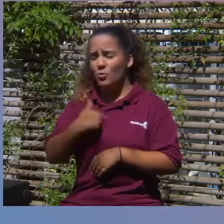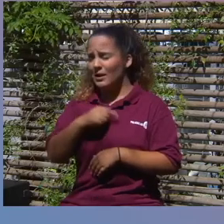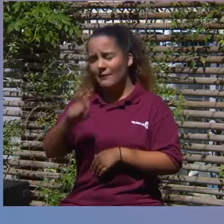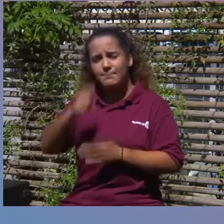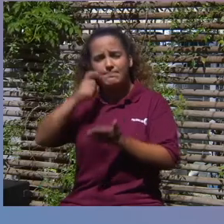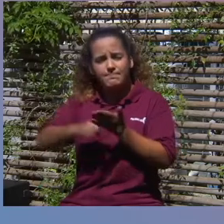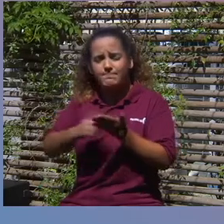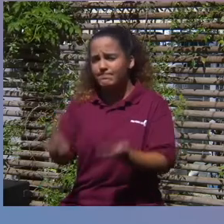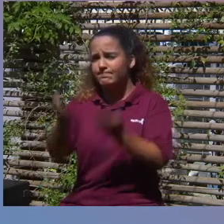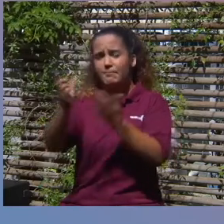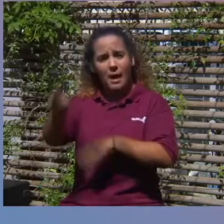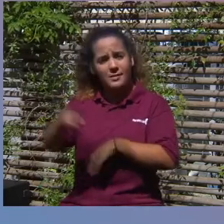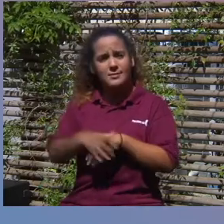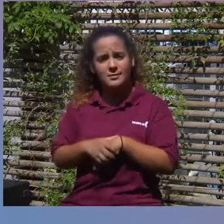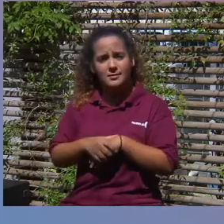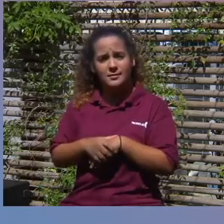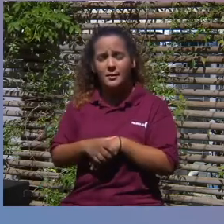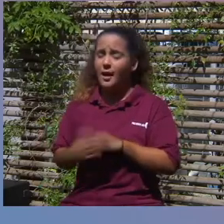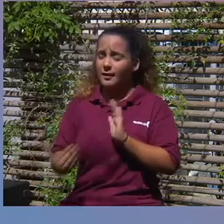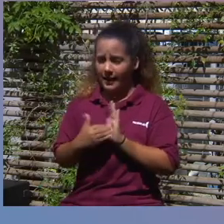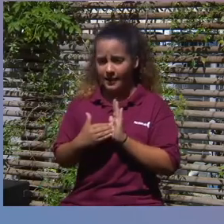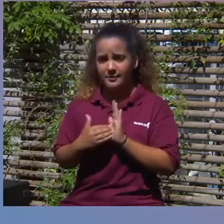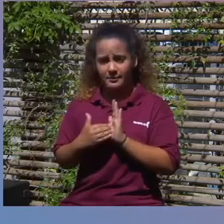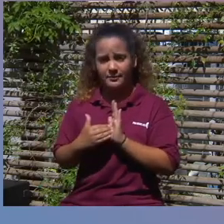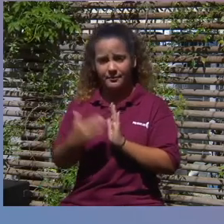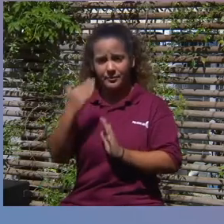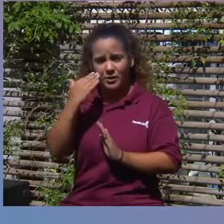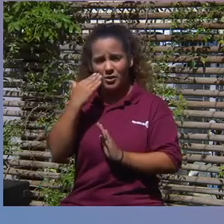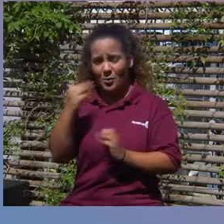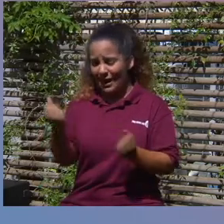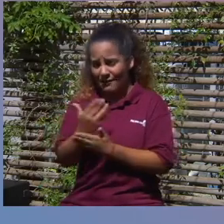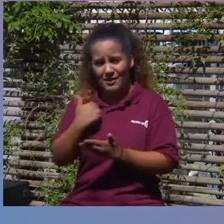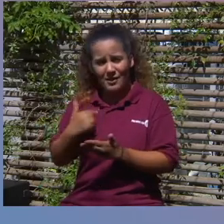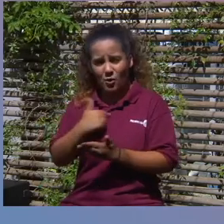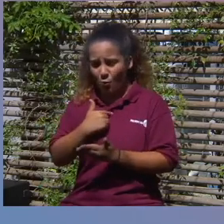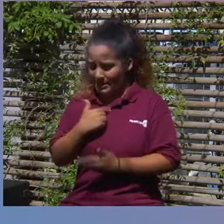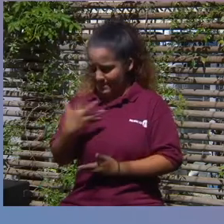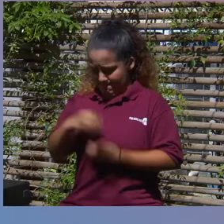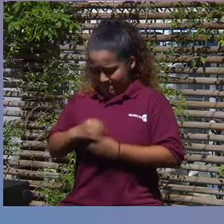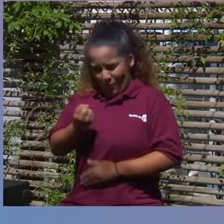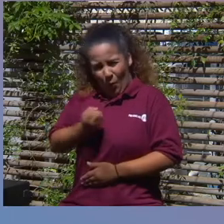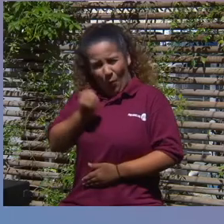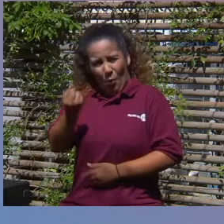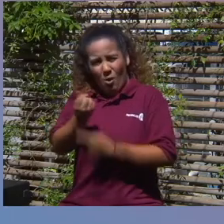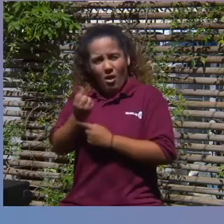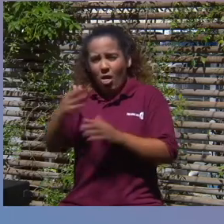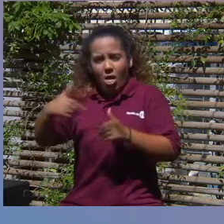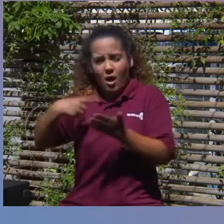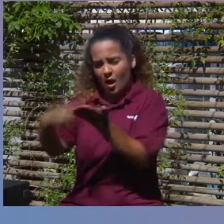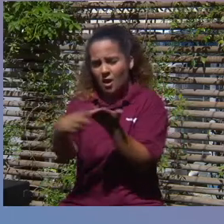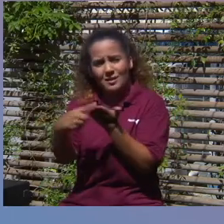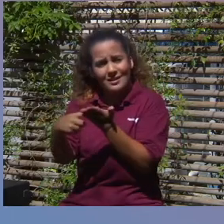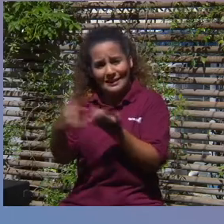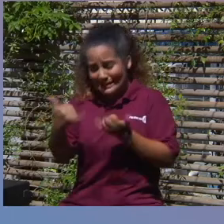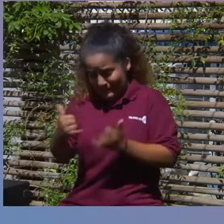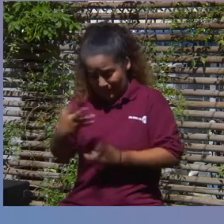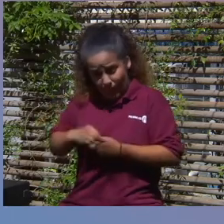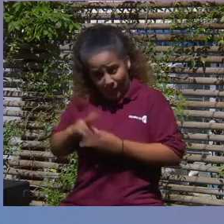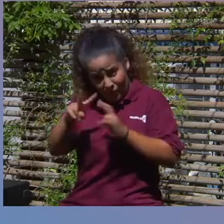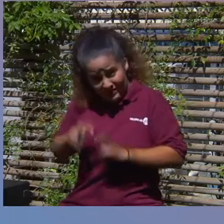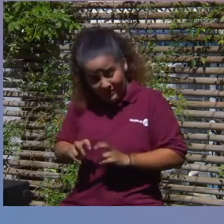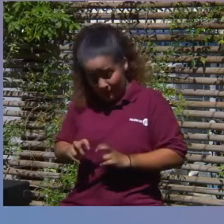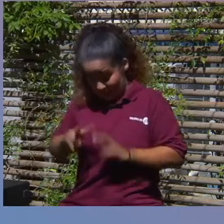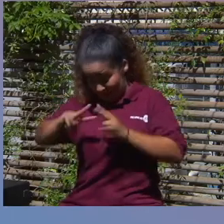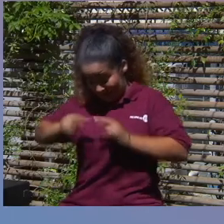and uplifted, but also, once again, speaks to the things that we hold that have not been brought to the forefront, that are still in our DNA, in our genes,